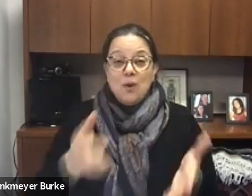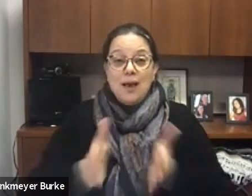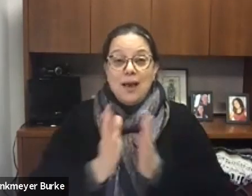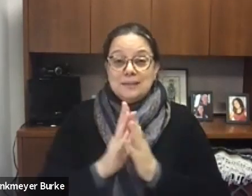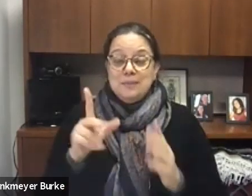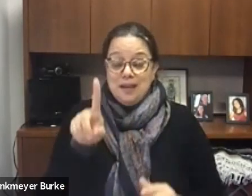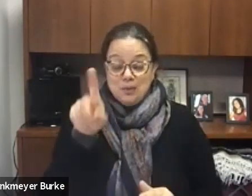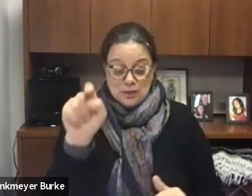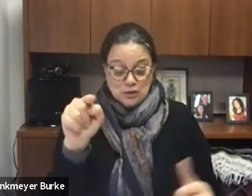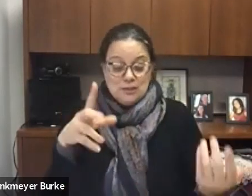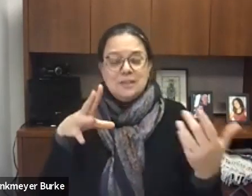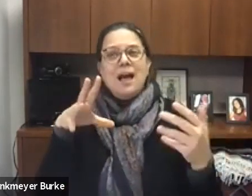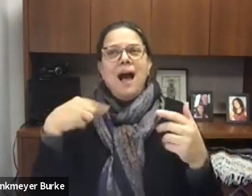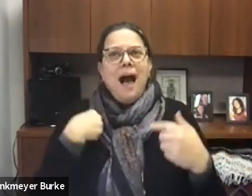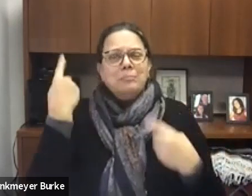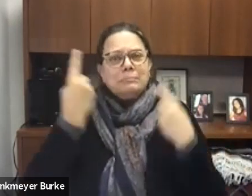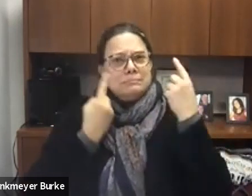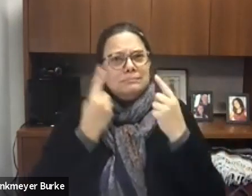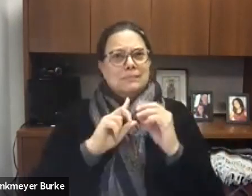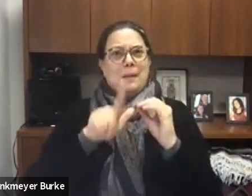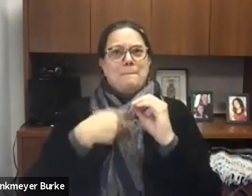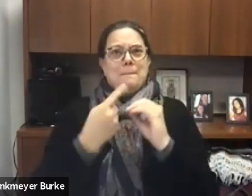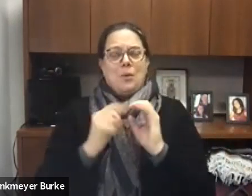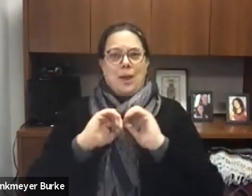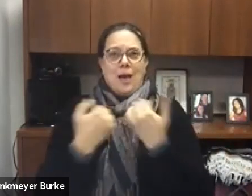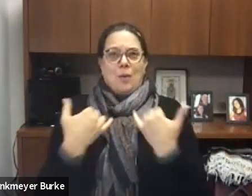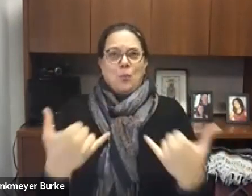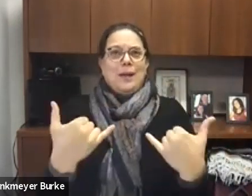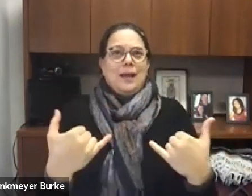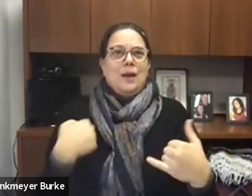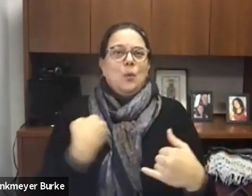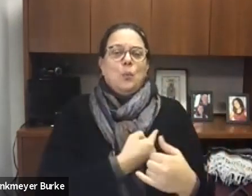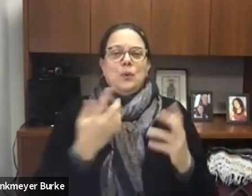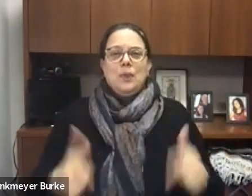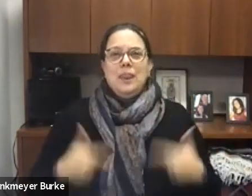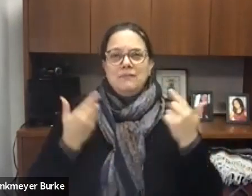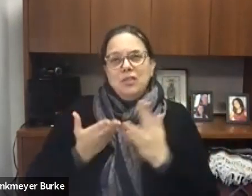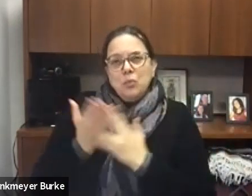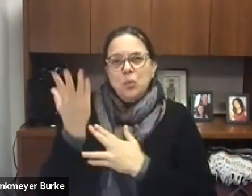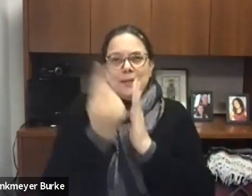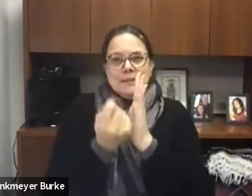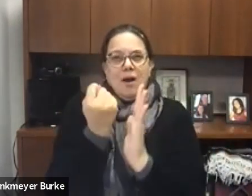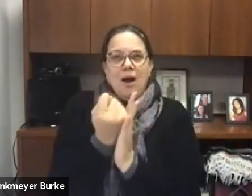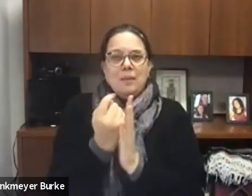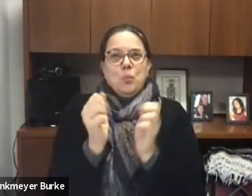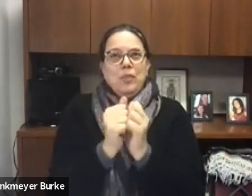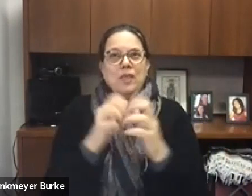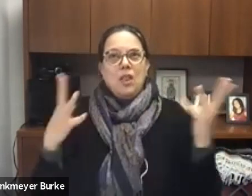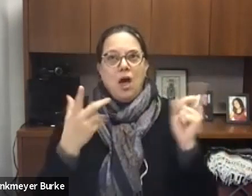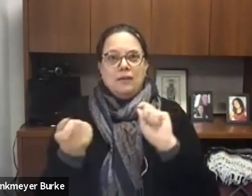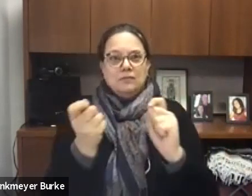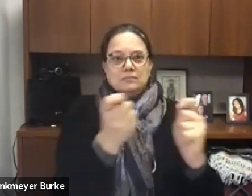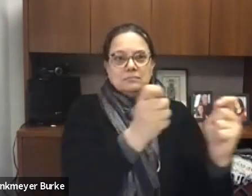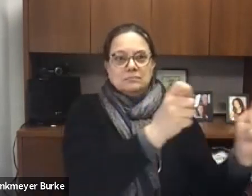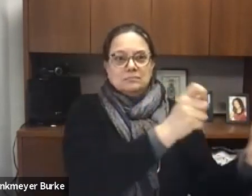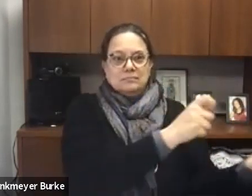Sure, thank you so much for asking. That's a great question. I'm thinking about right now, we're living